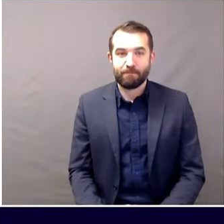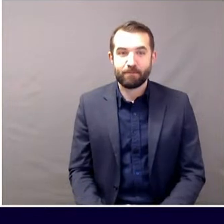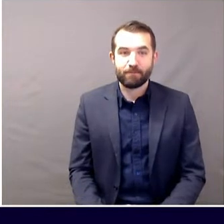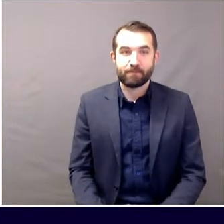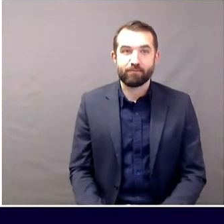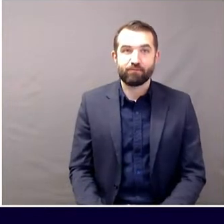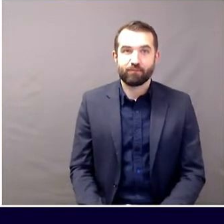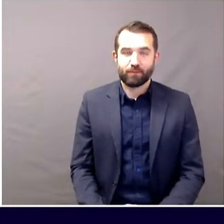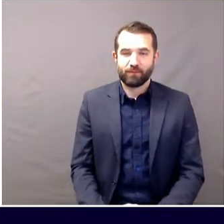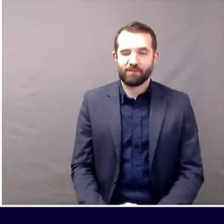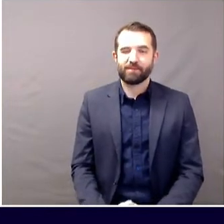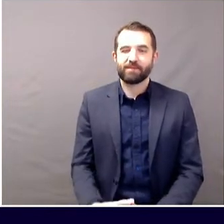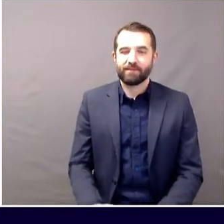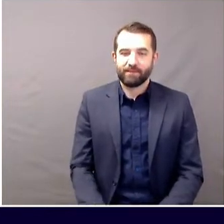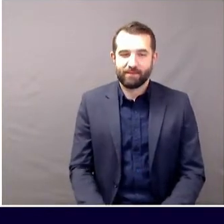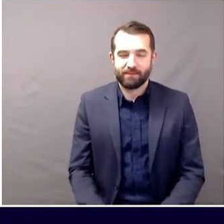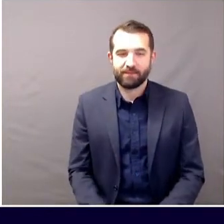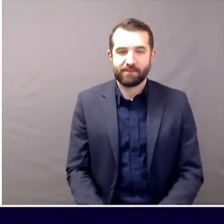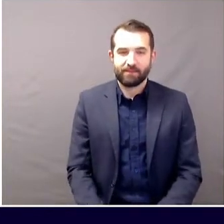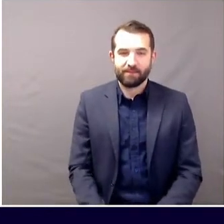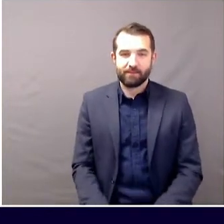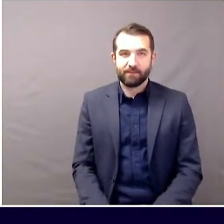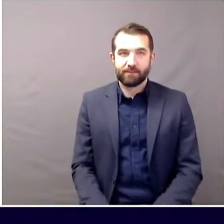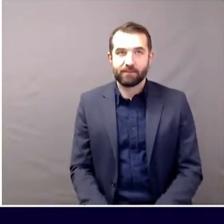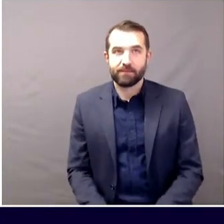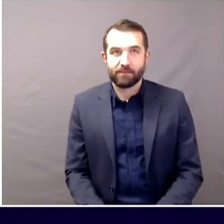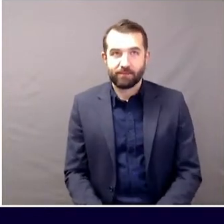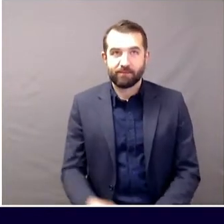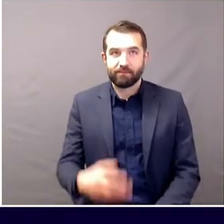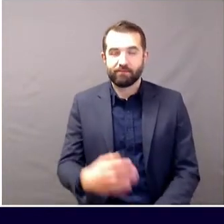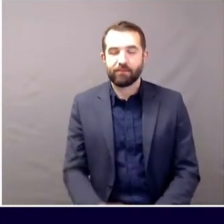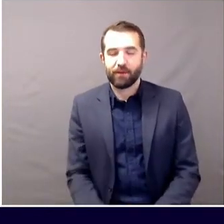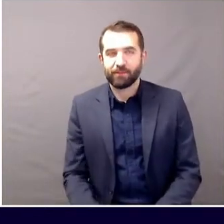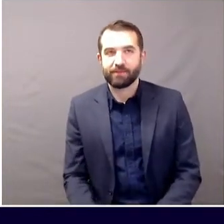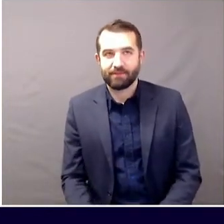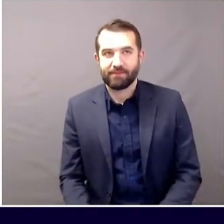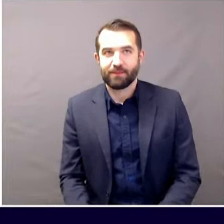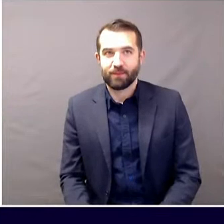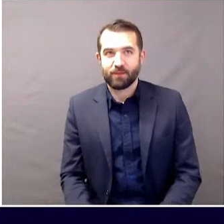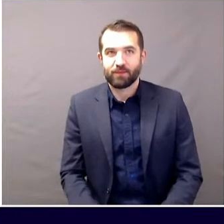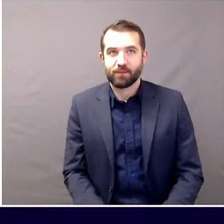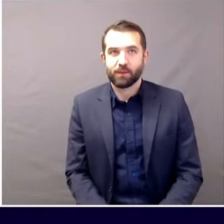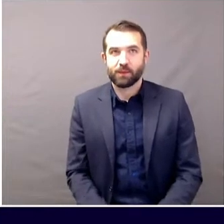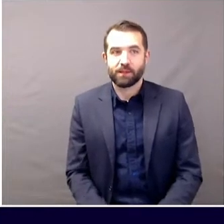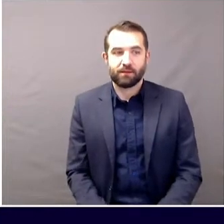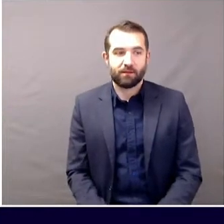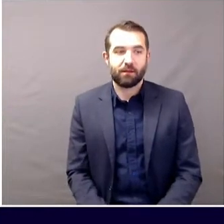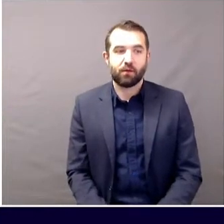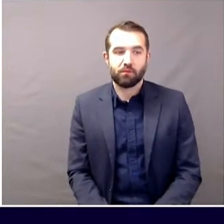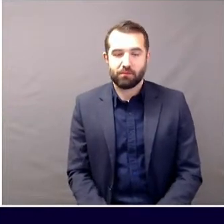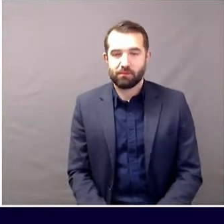10 more seconds, everyone. Thank you for your patience. My apologies for the delay.